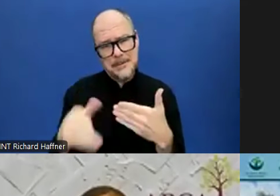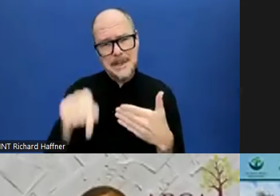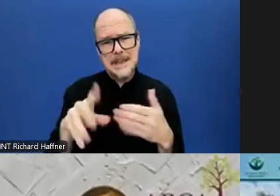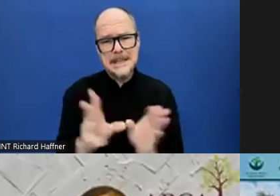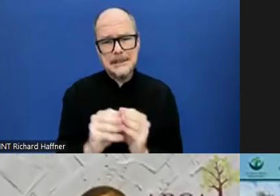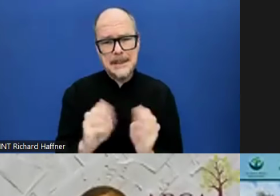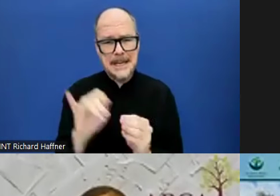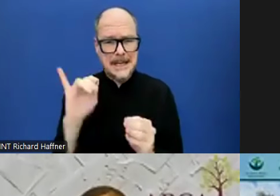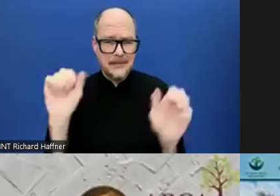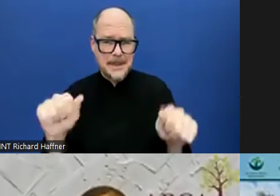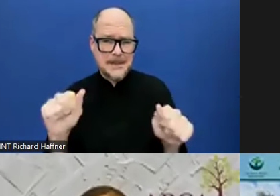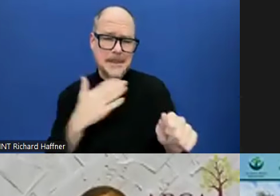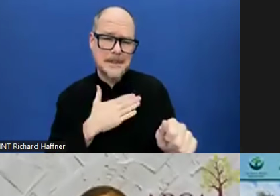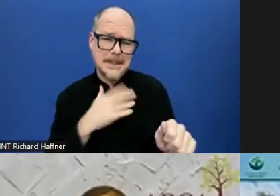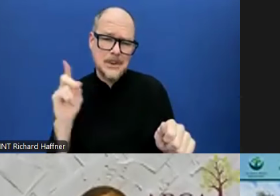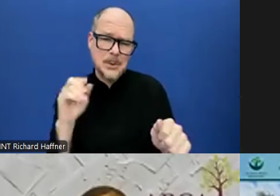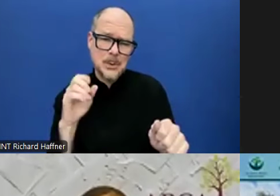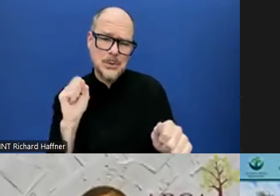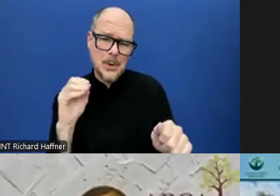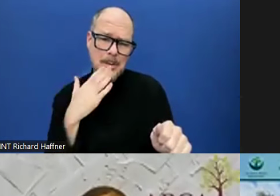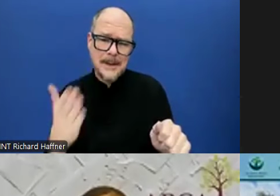all possible. Please do so. Thank you.